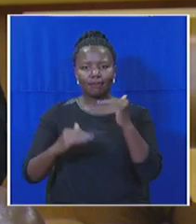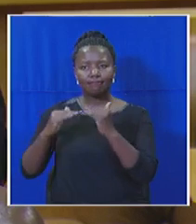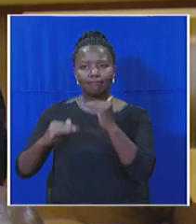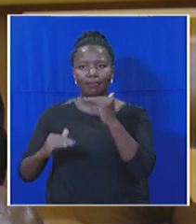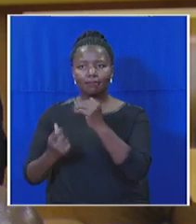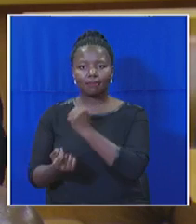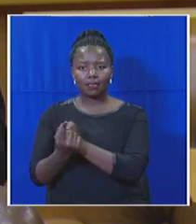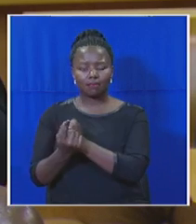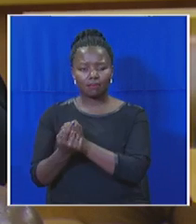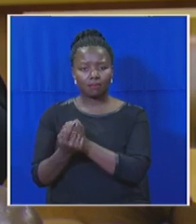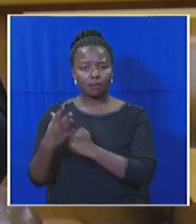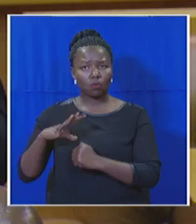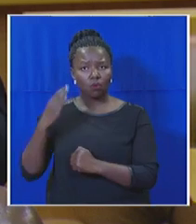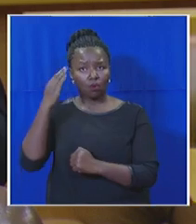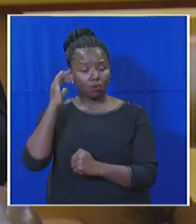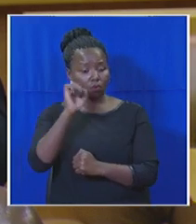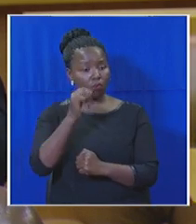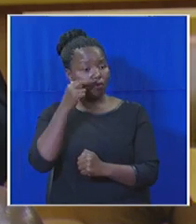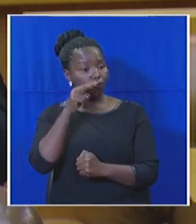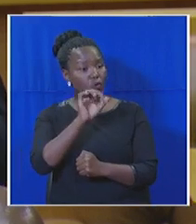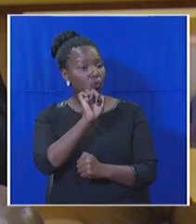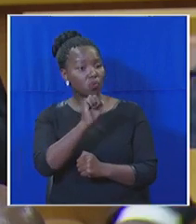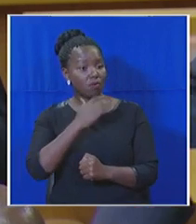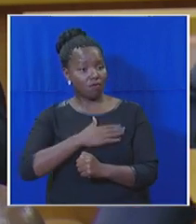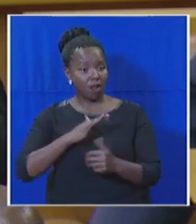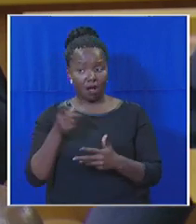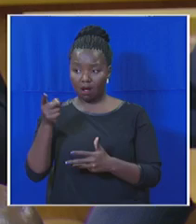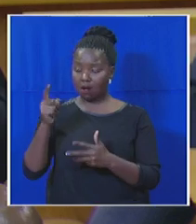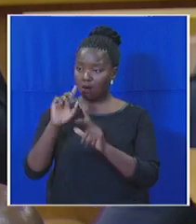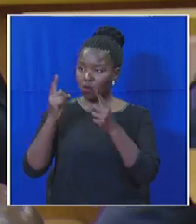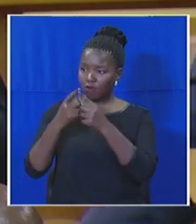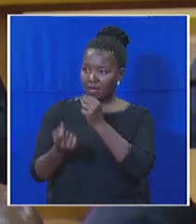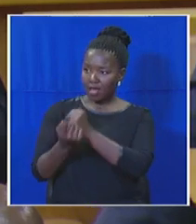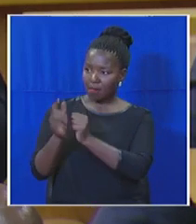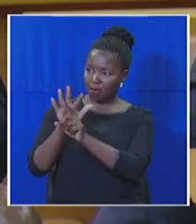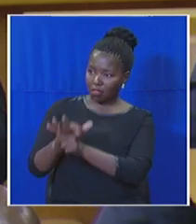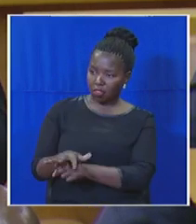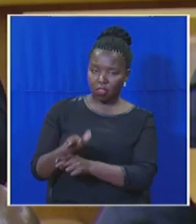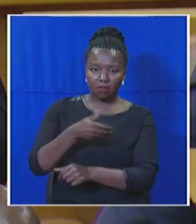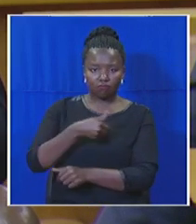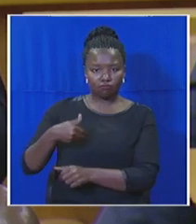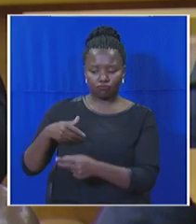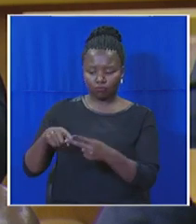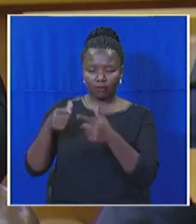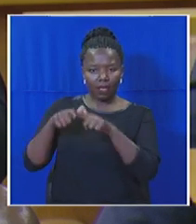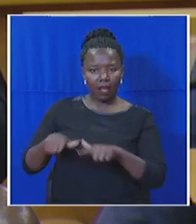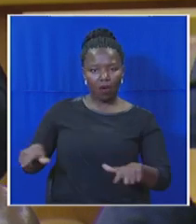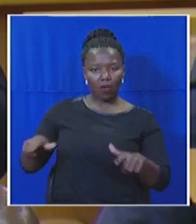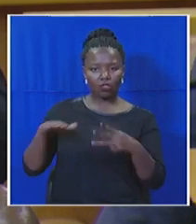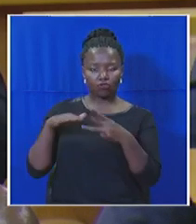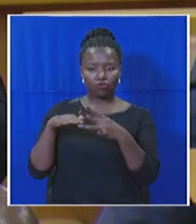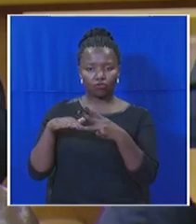regard to those institutions that are entrenching discriminations with regard to gender, language,